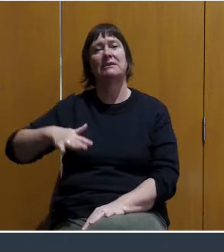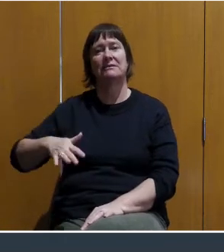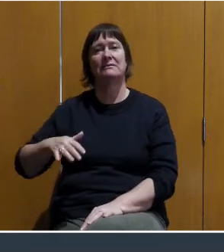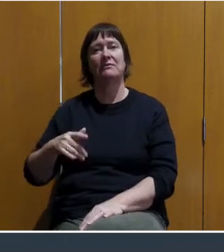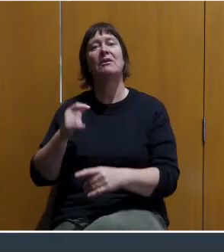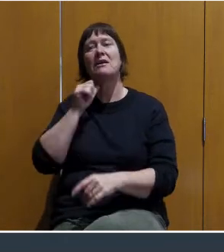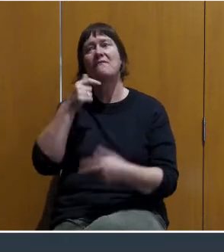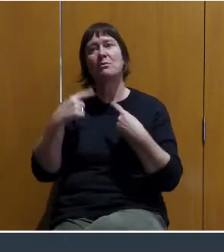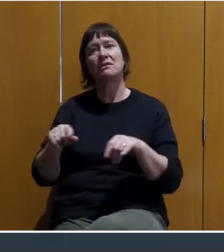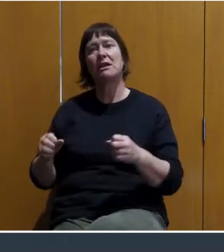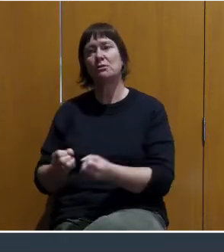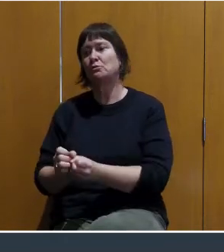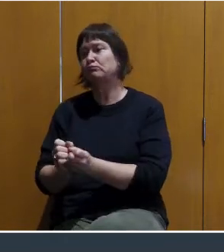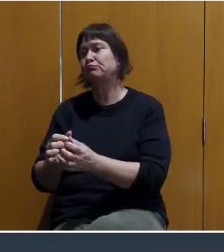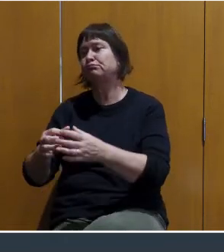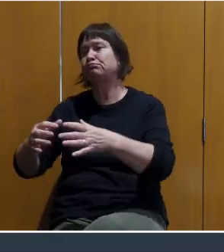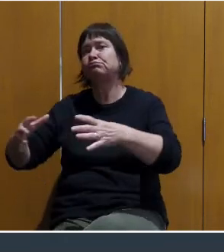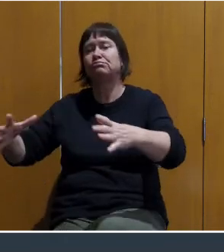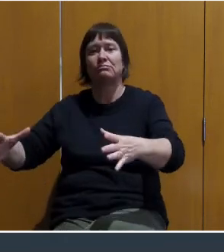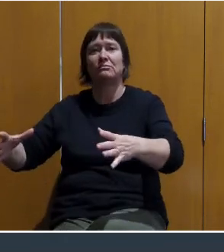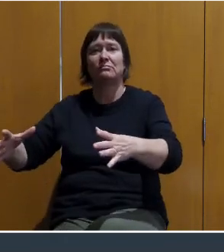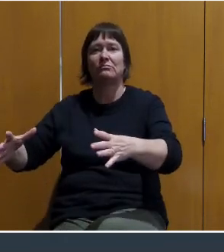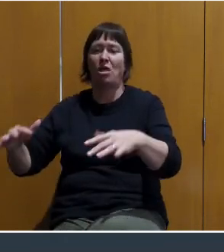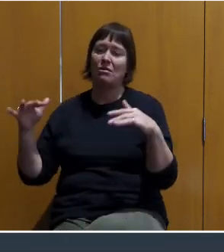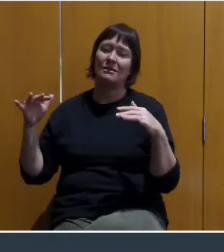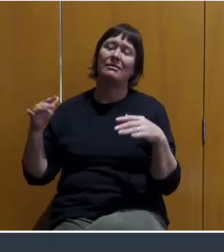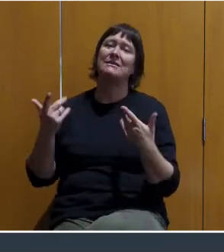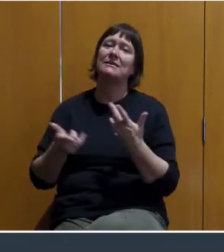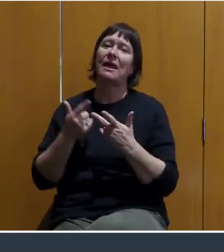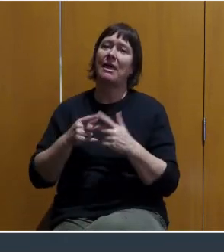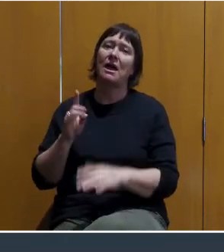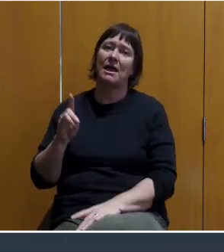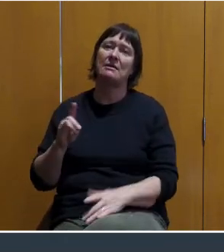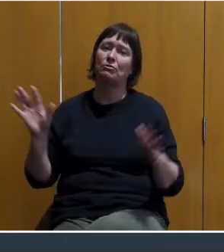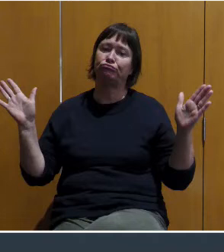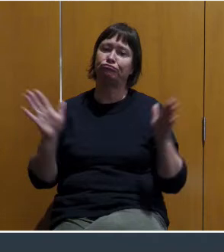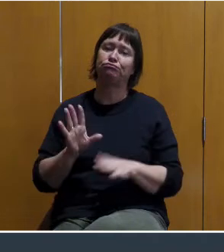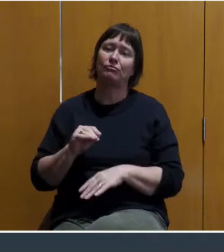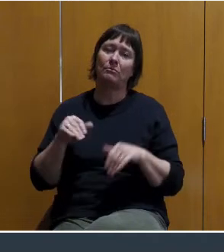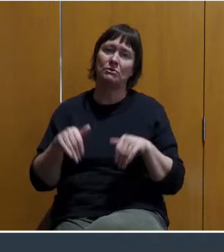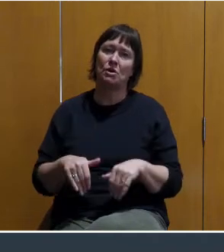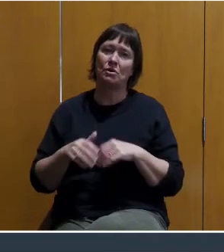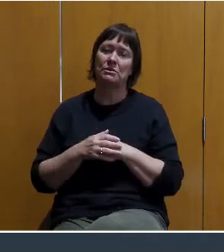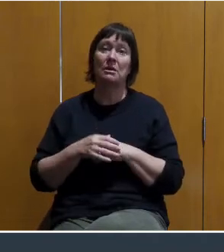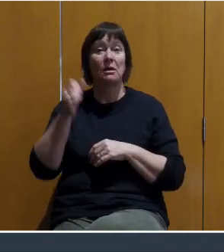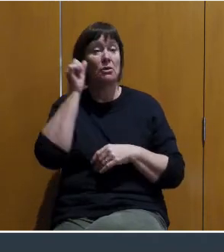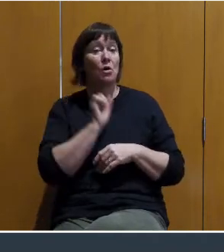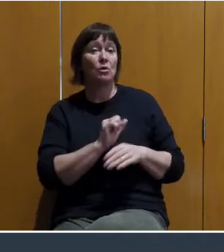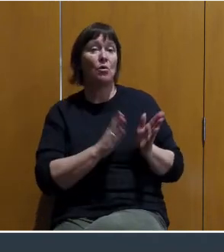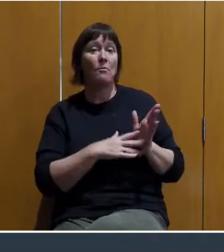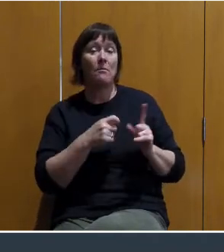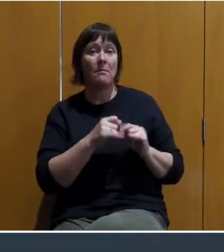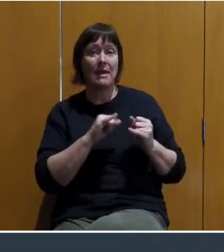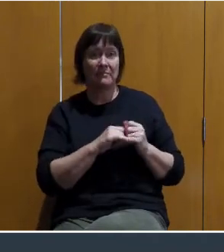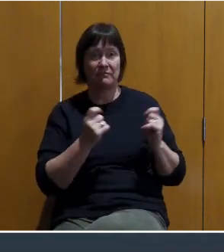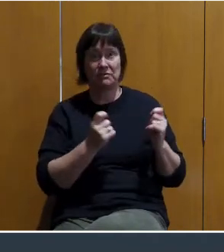chance. And that's another creature threatened by dogs. I know the maps that you put together kind of changed